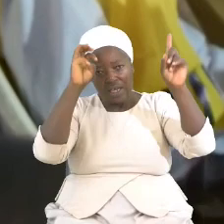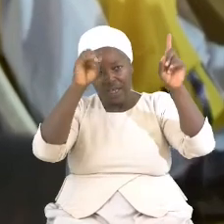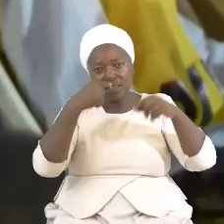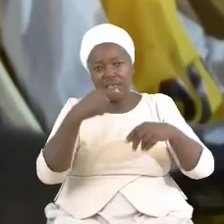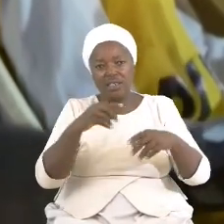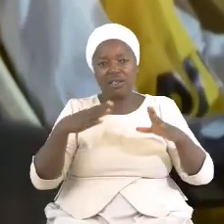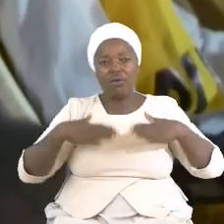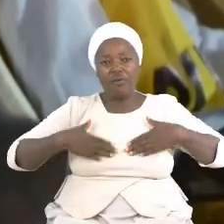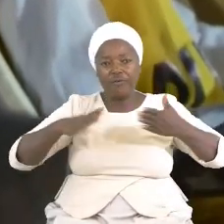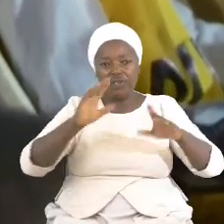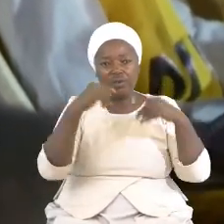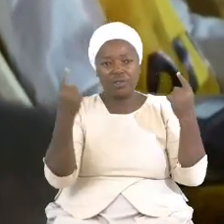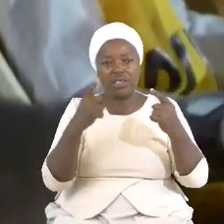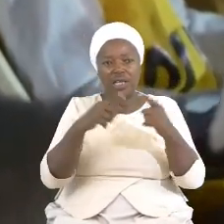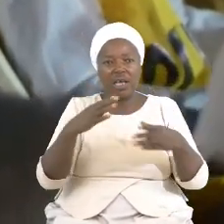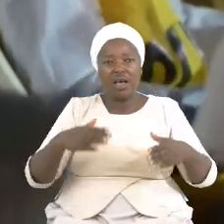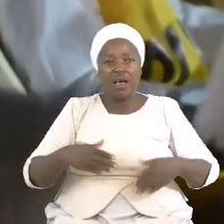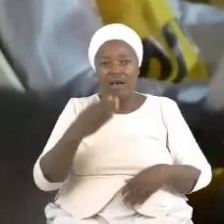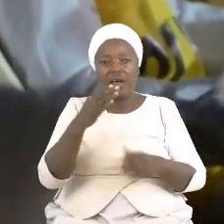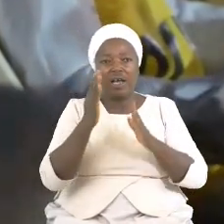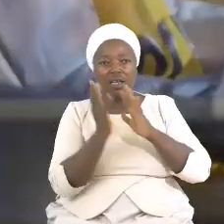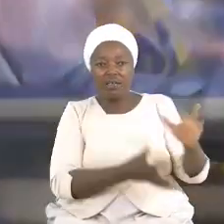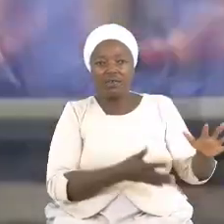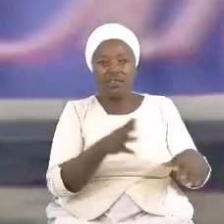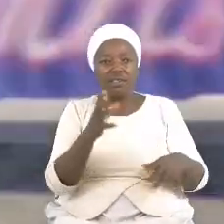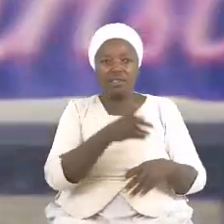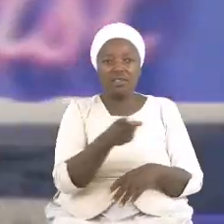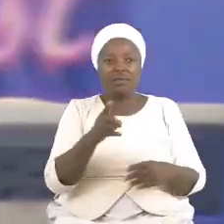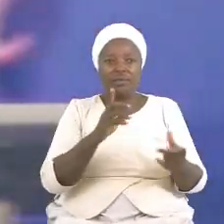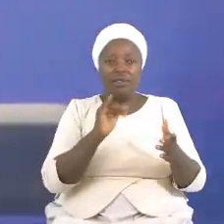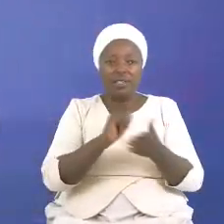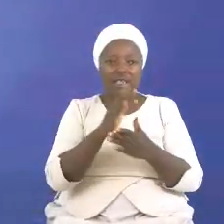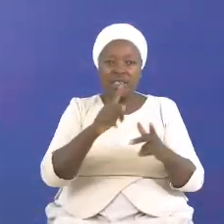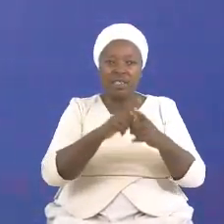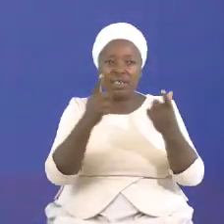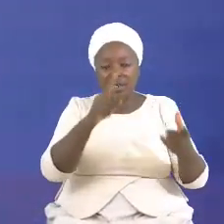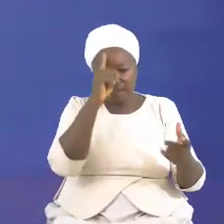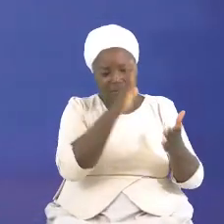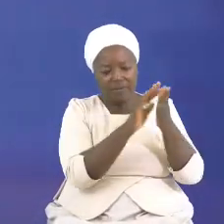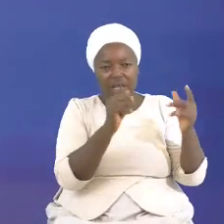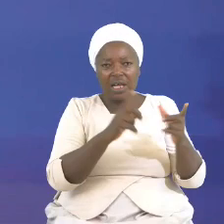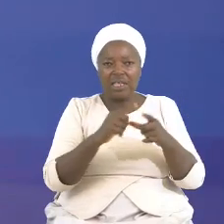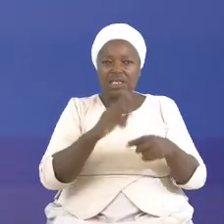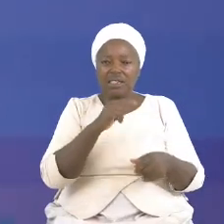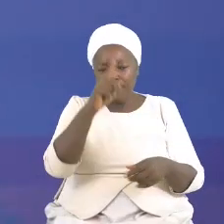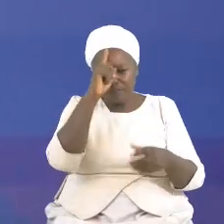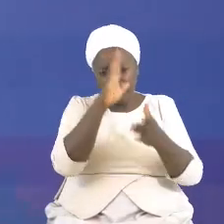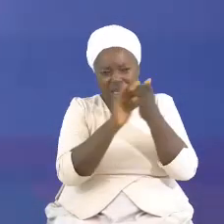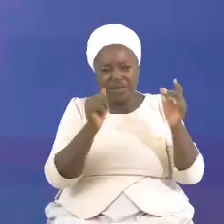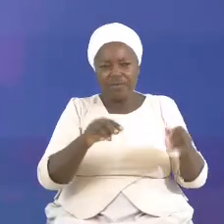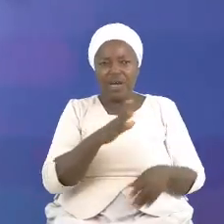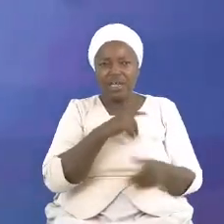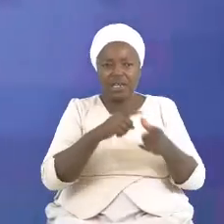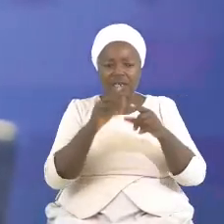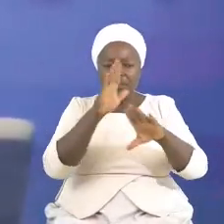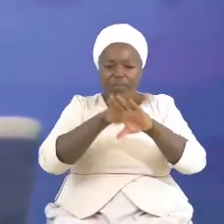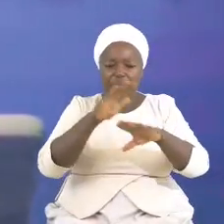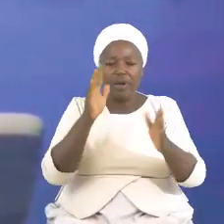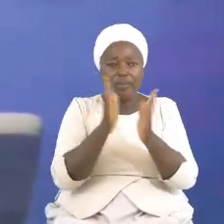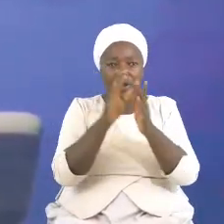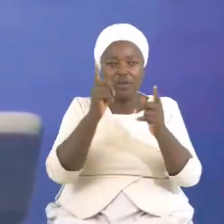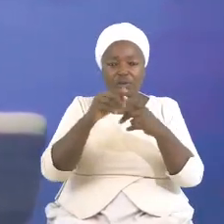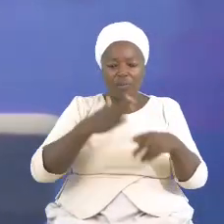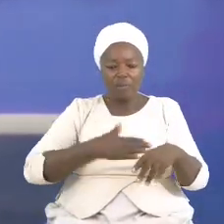forsake them. You did that. That's great faith. It said, believe that as you call on my name, I will save